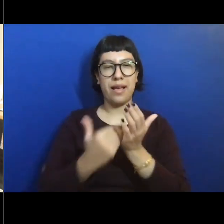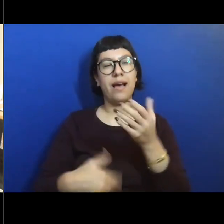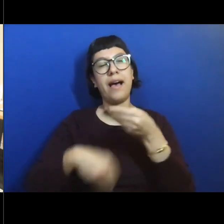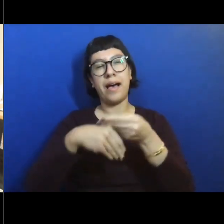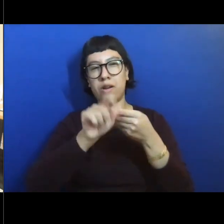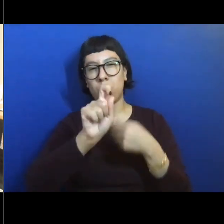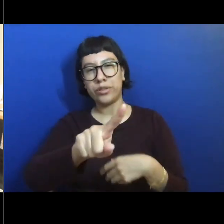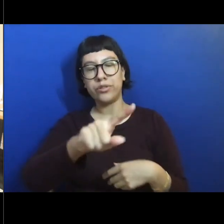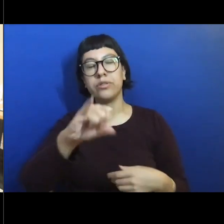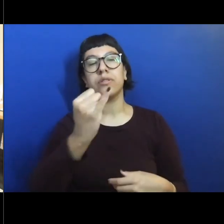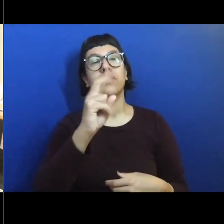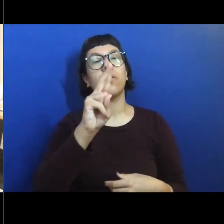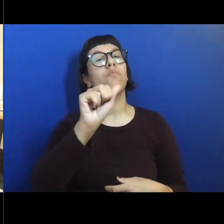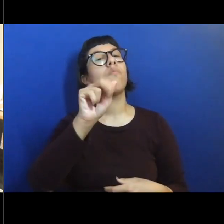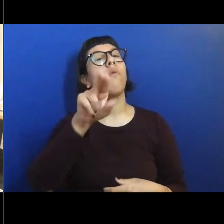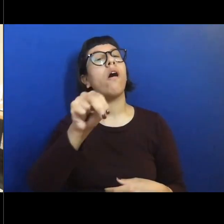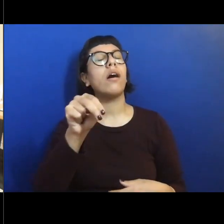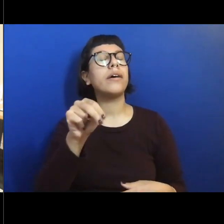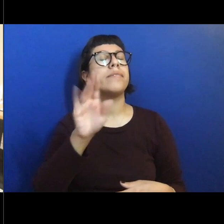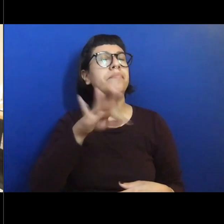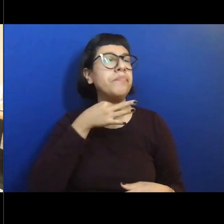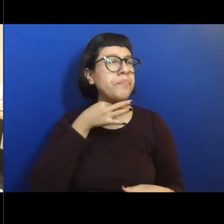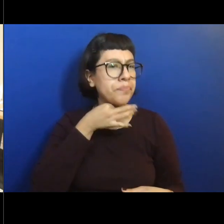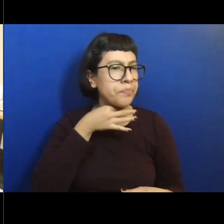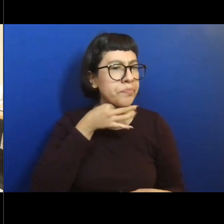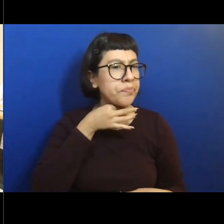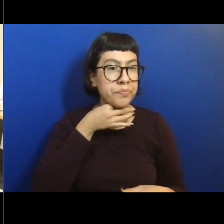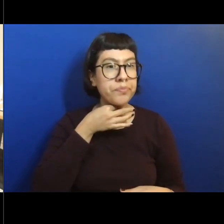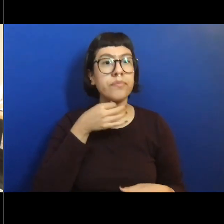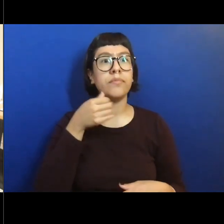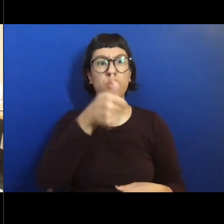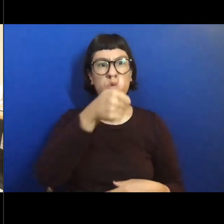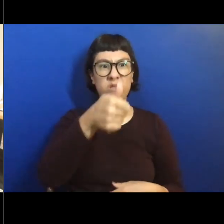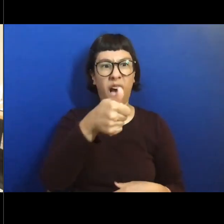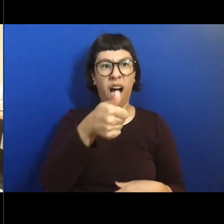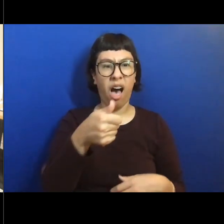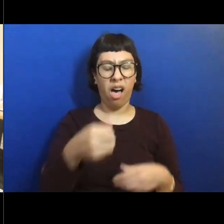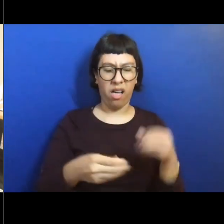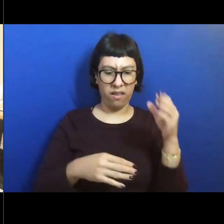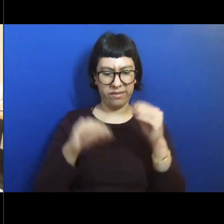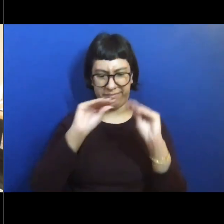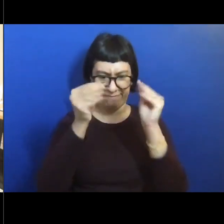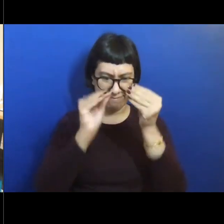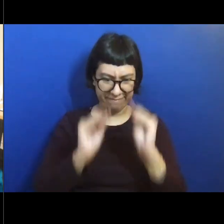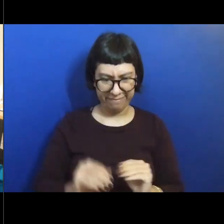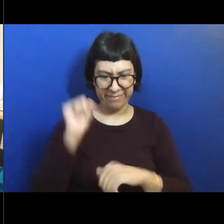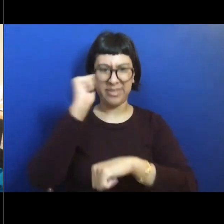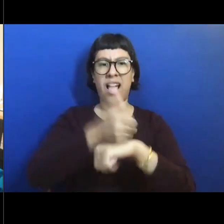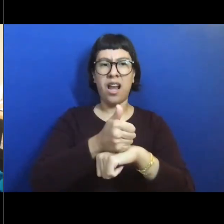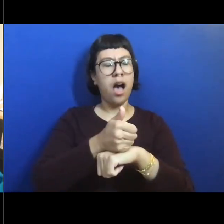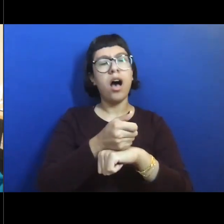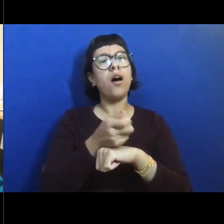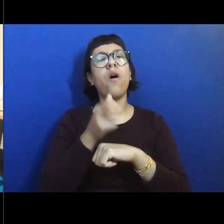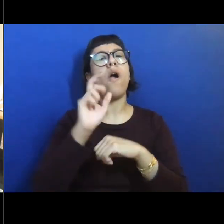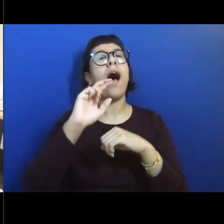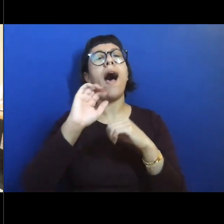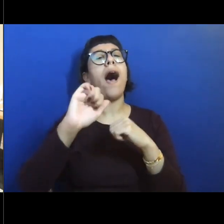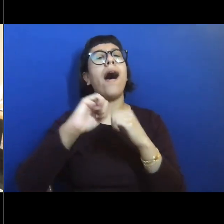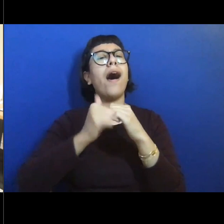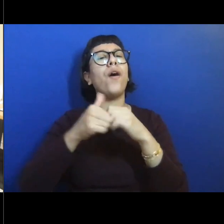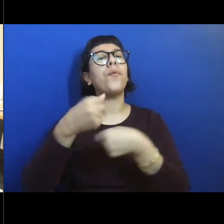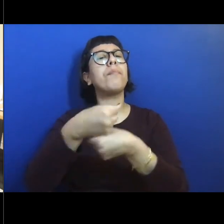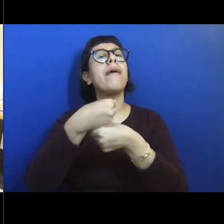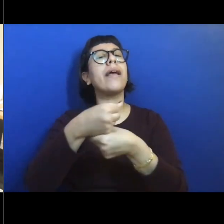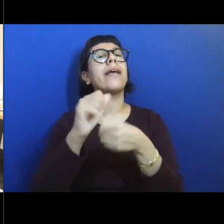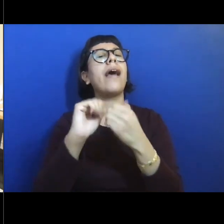Juan wants to know, do you put all of that together by hand? How are the radiosondes assembled? Yeah, so that's what we're going to talk